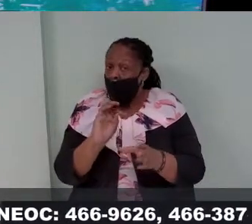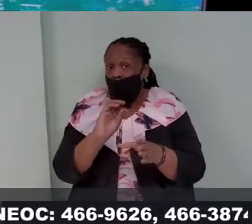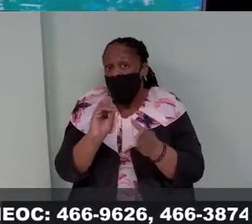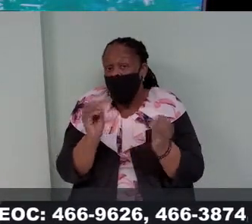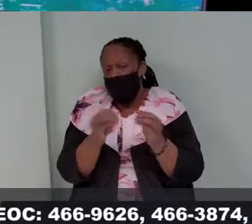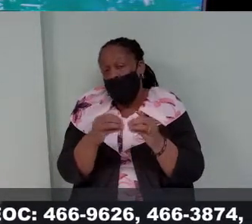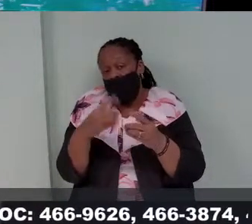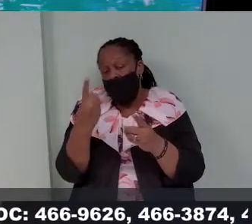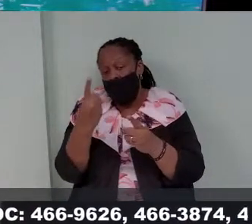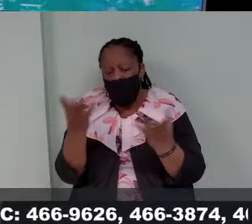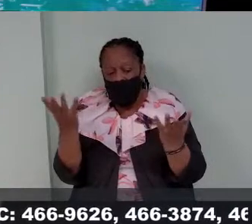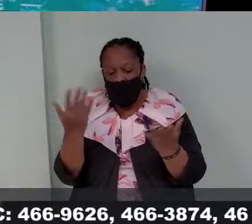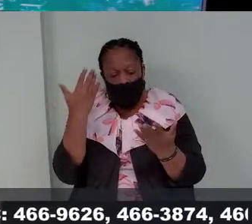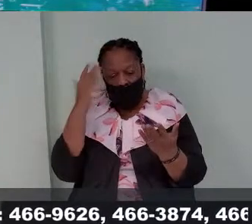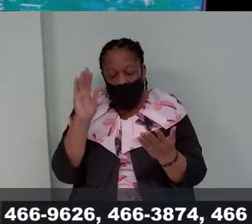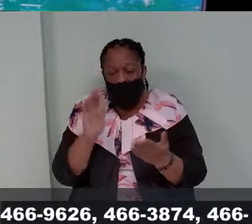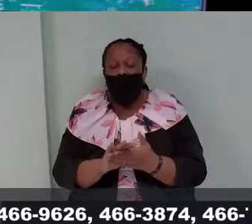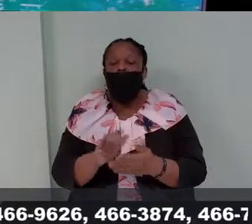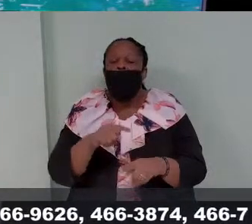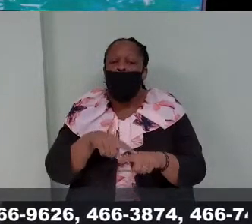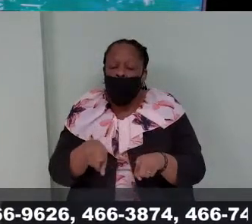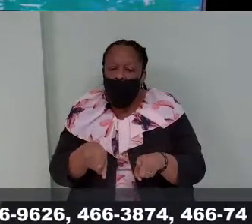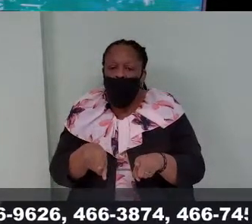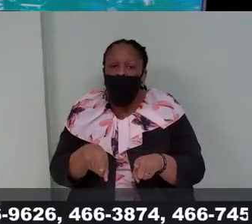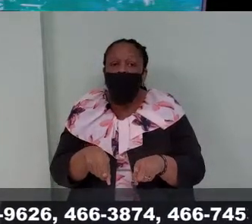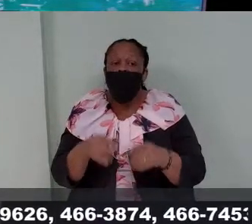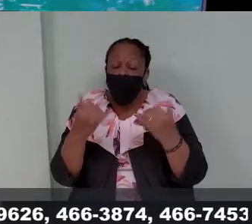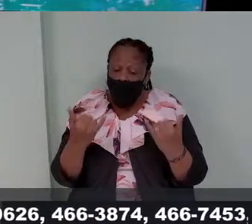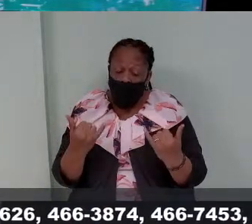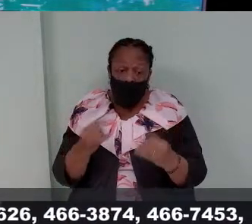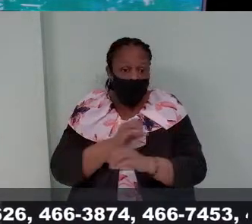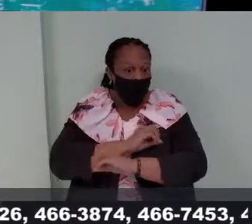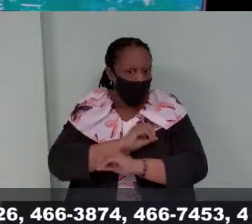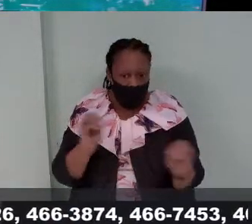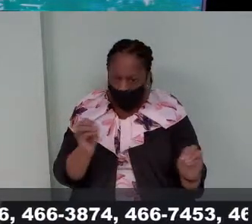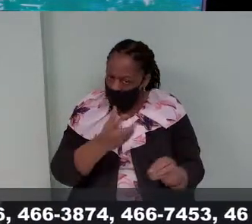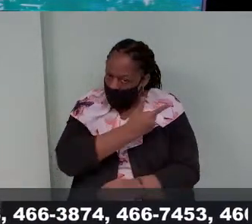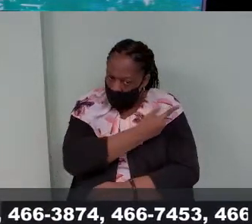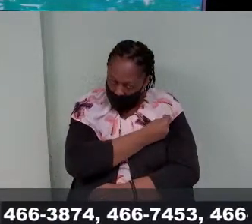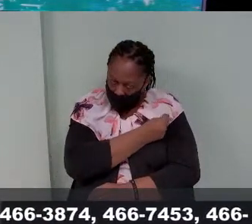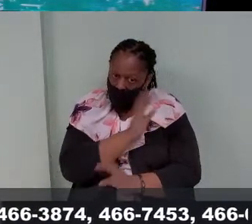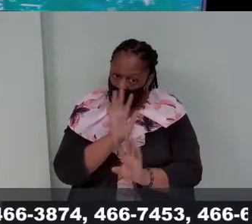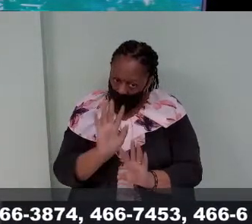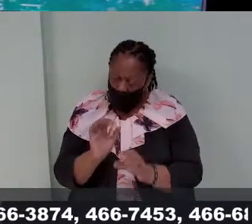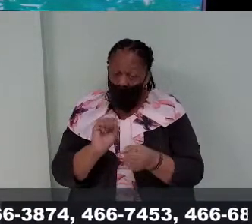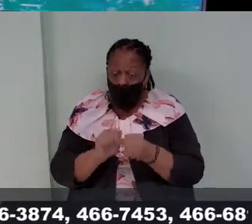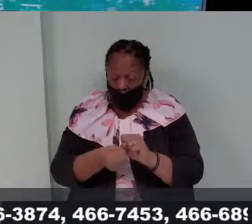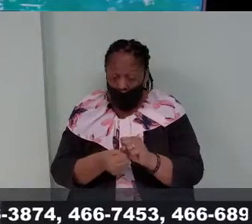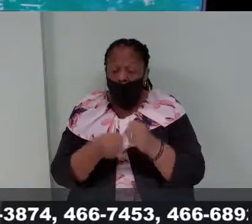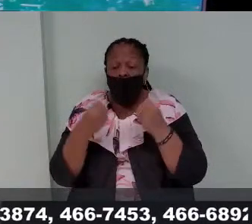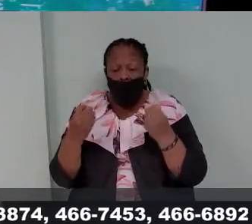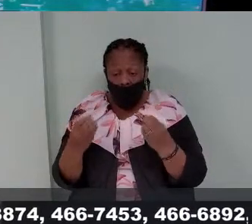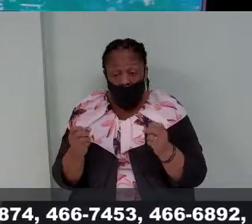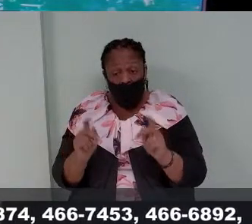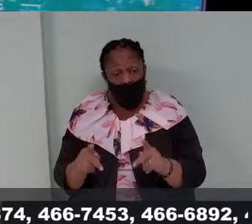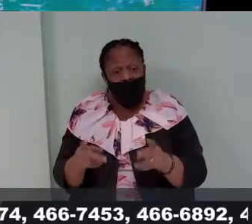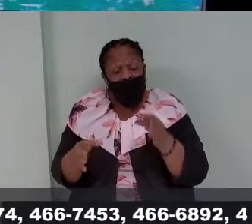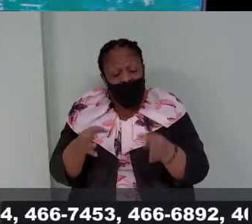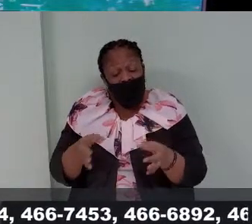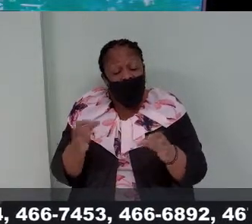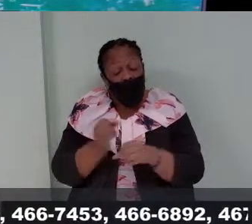are at greatest risk for exposure. Those who have the greatest risk of dying from the vaccine, so the elderly and those with